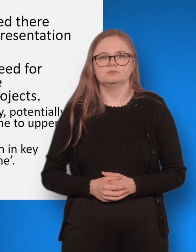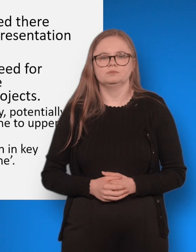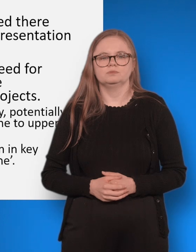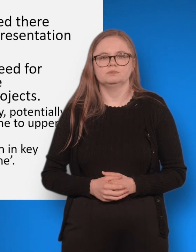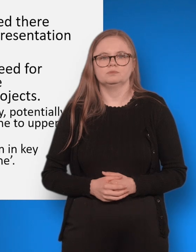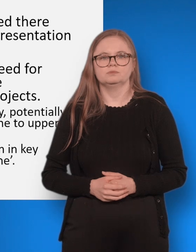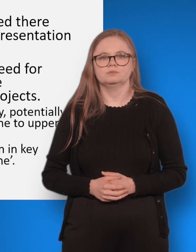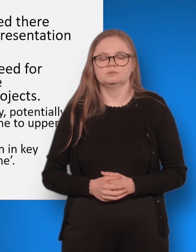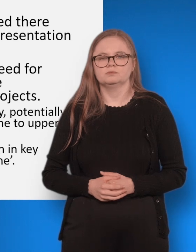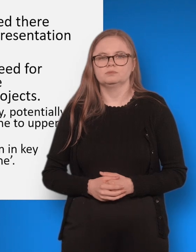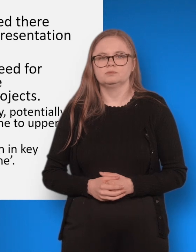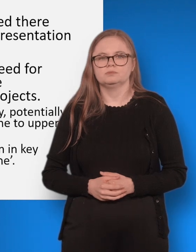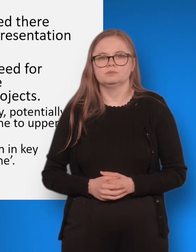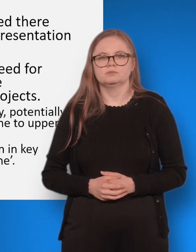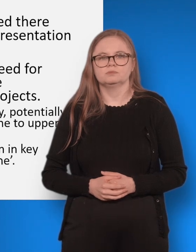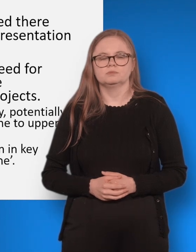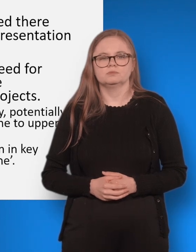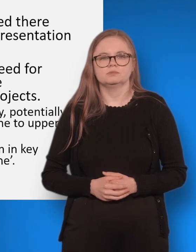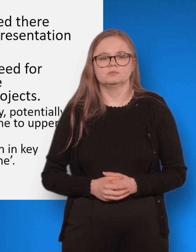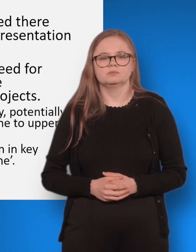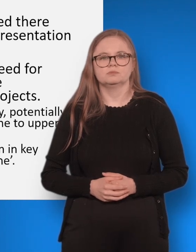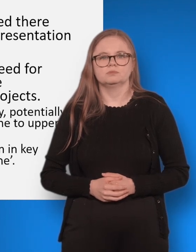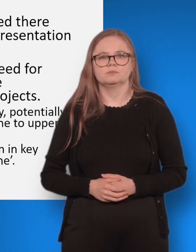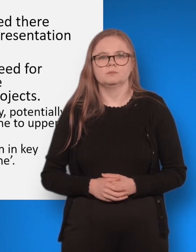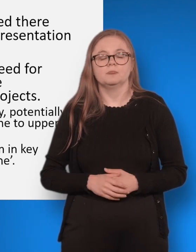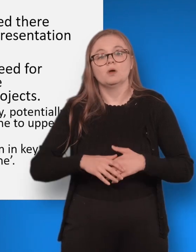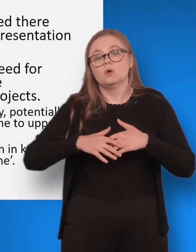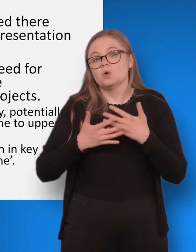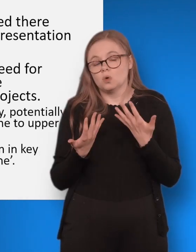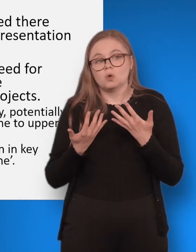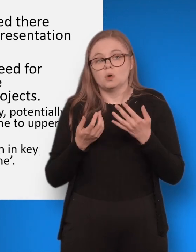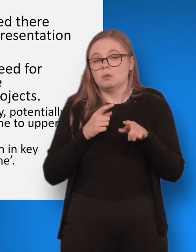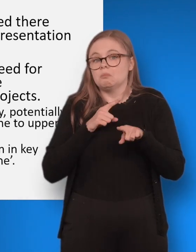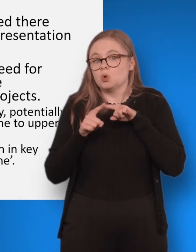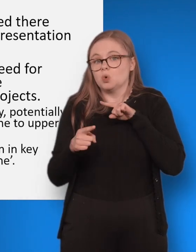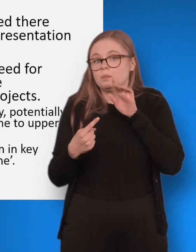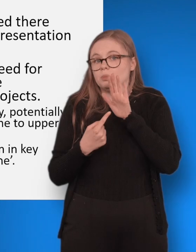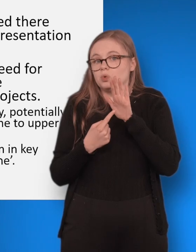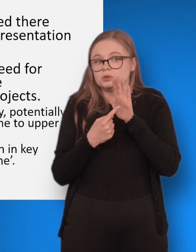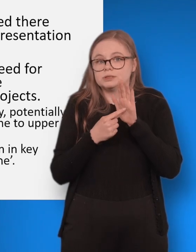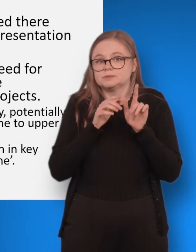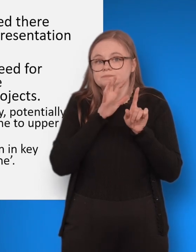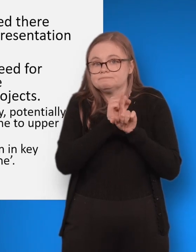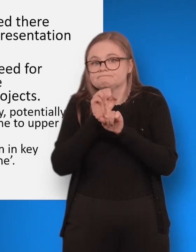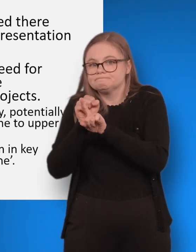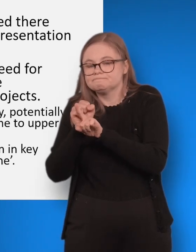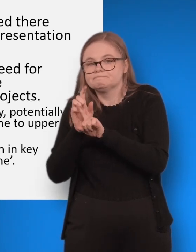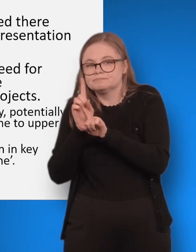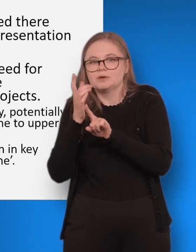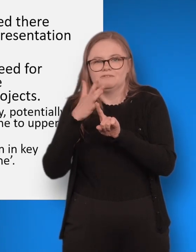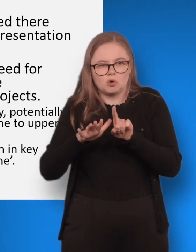So the most notable issue from